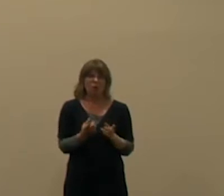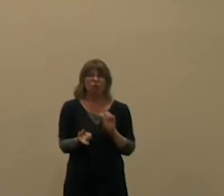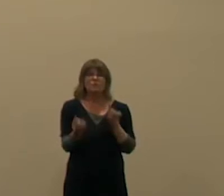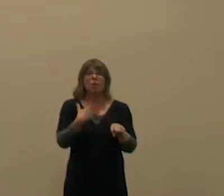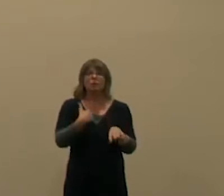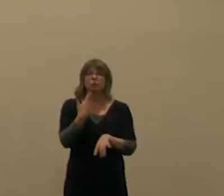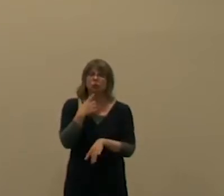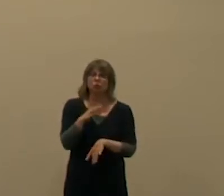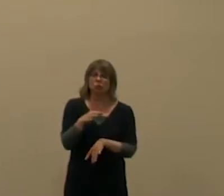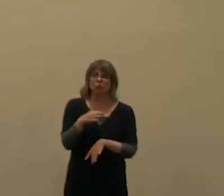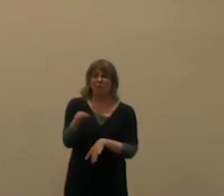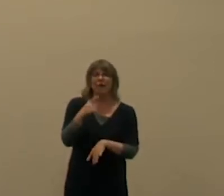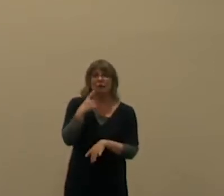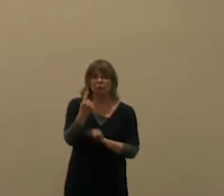meetings.